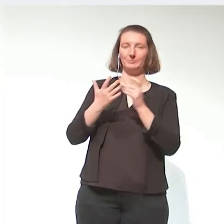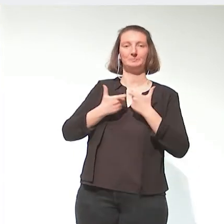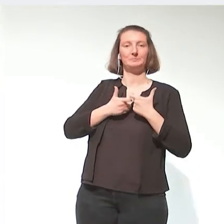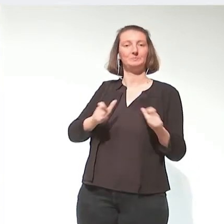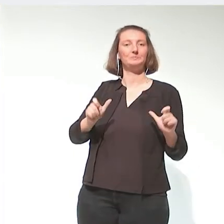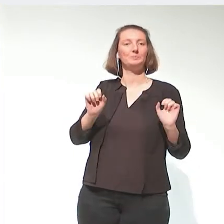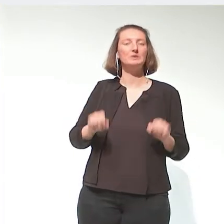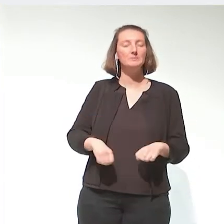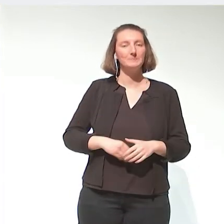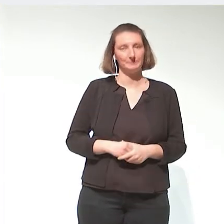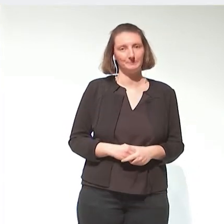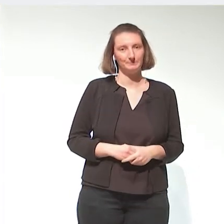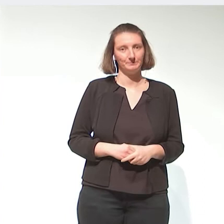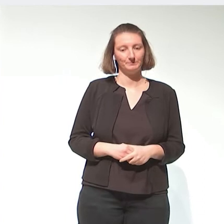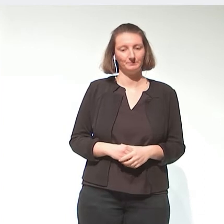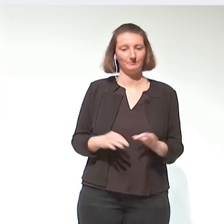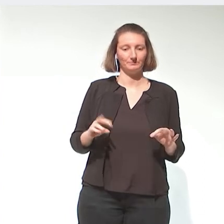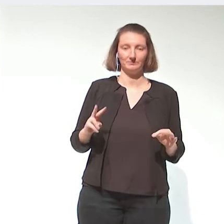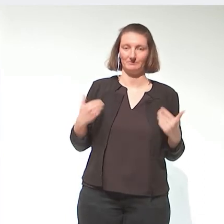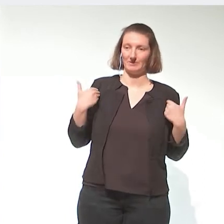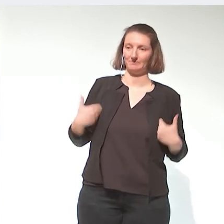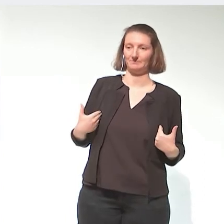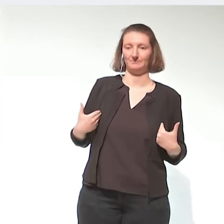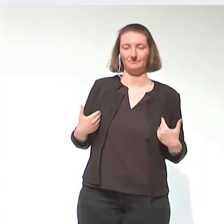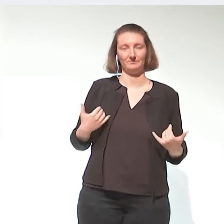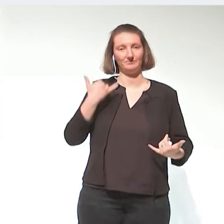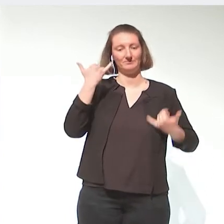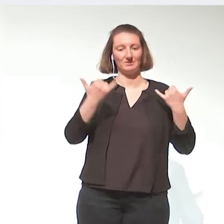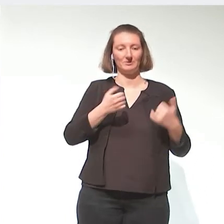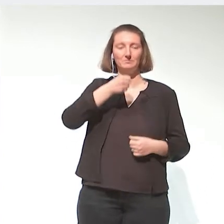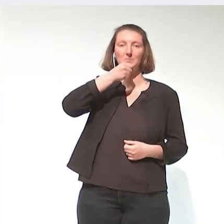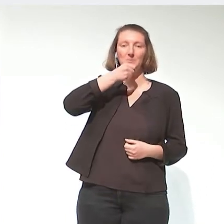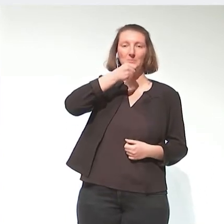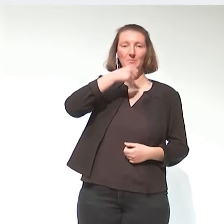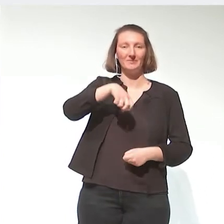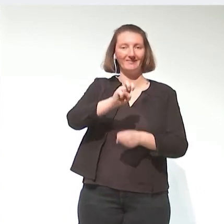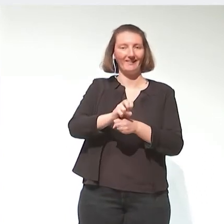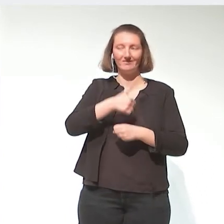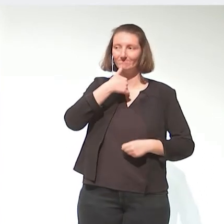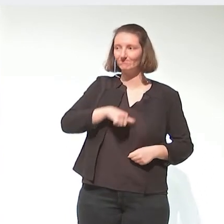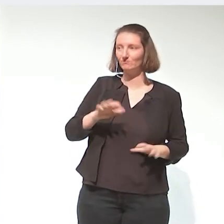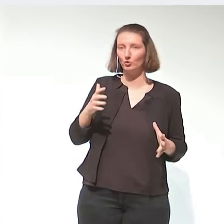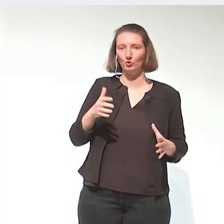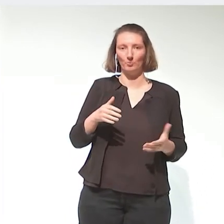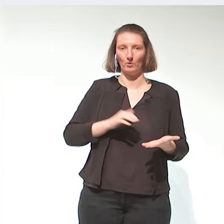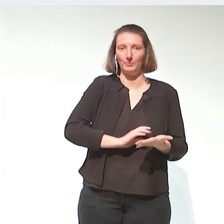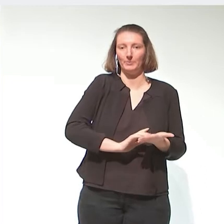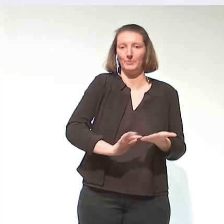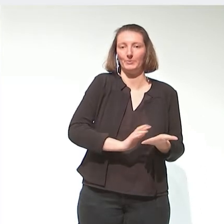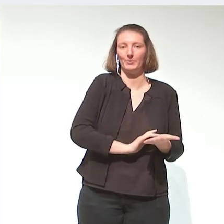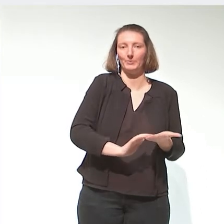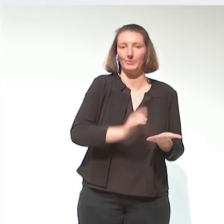microphone in my hands. That's why the technical support came